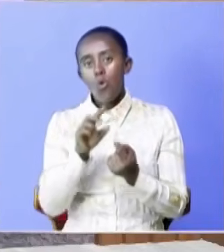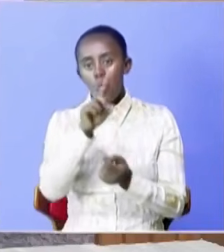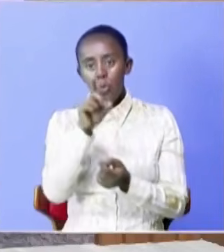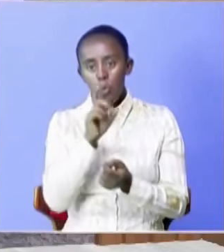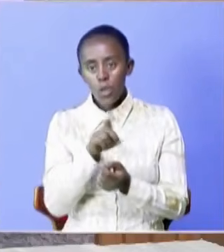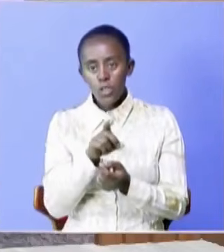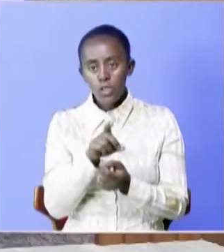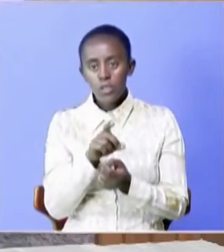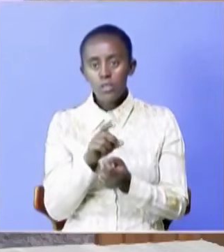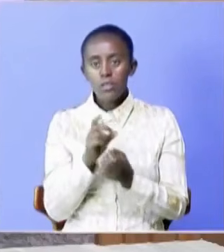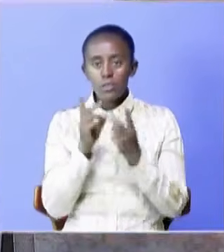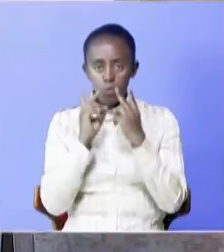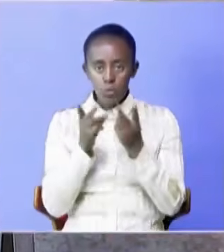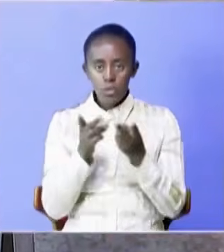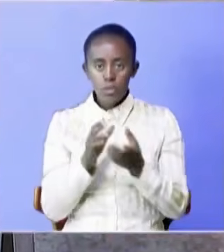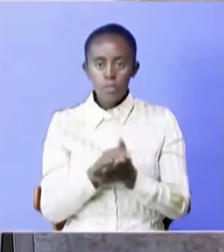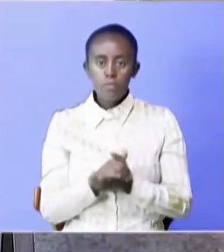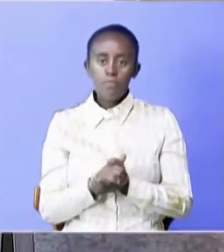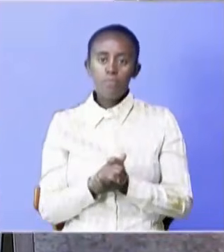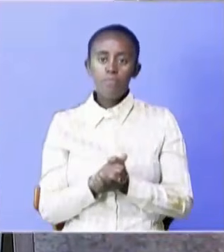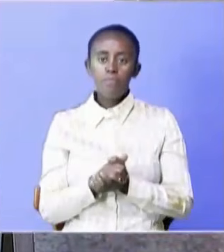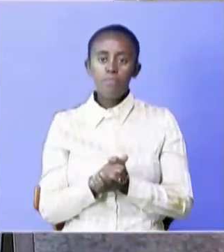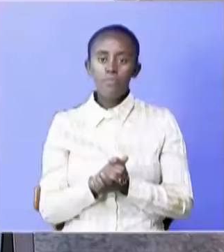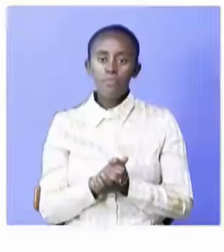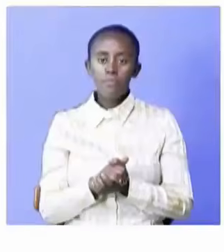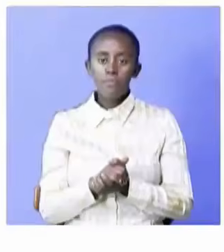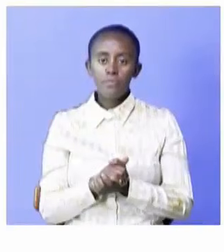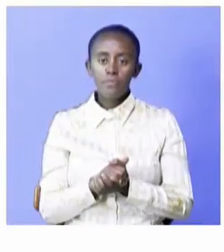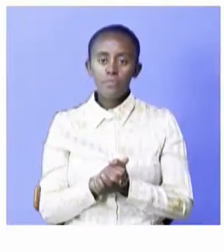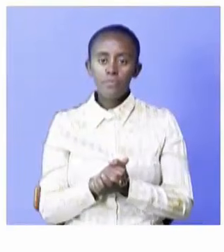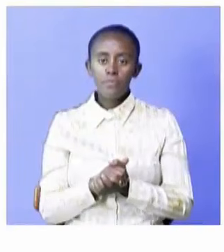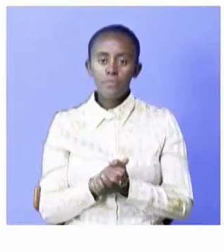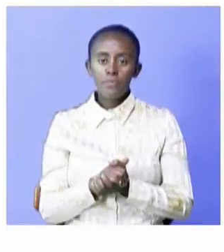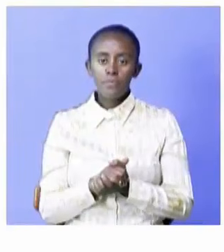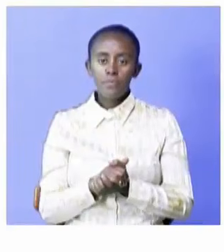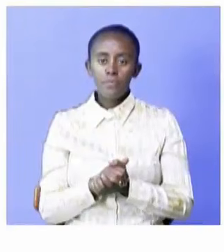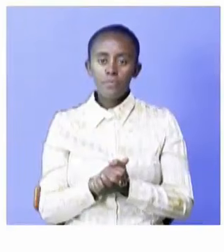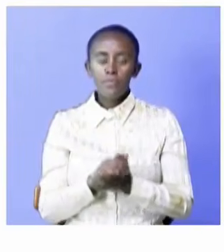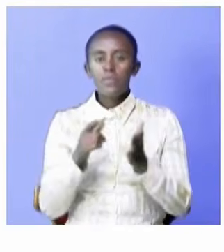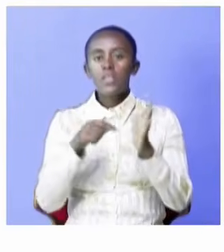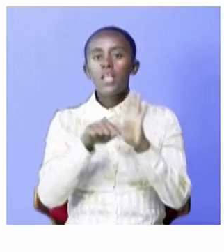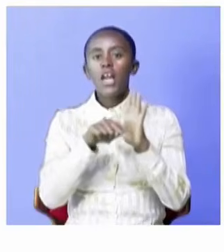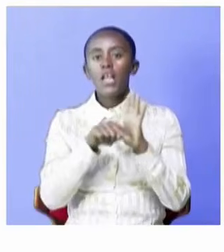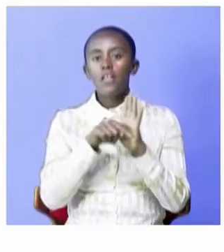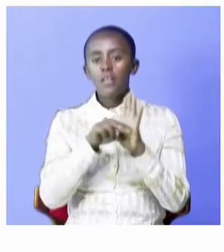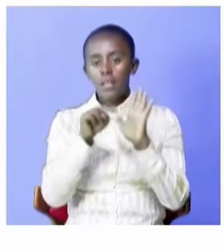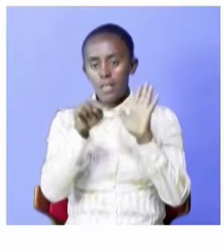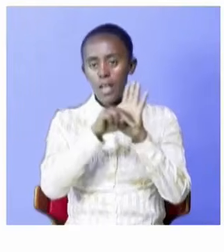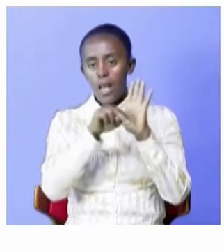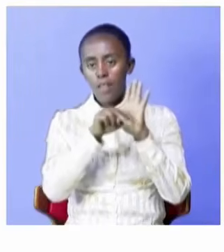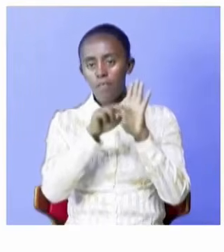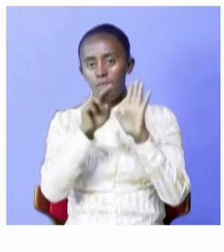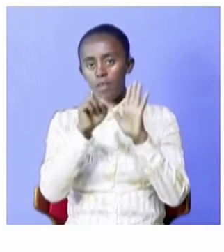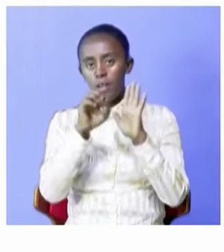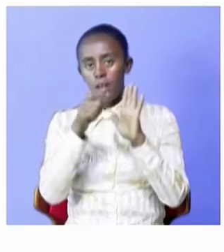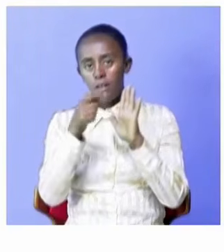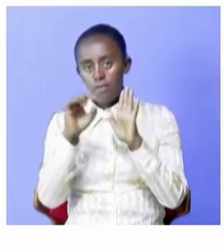question. For example, let's say a negative